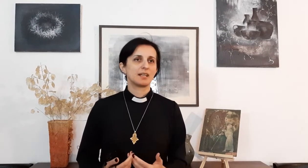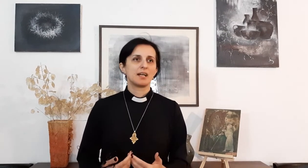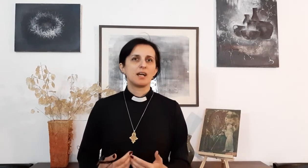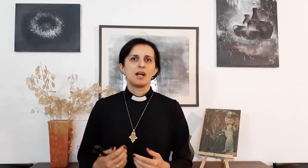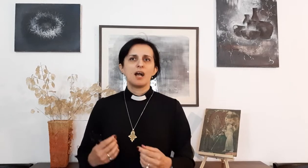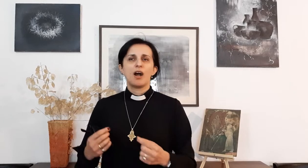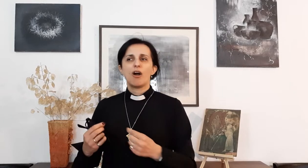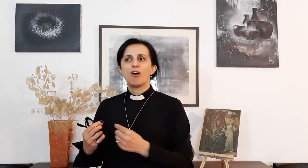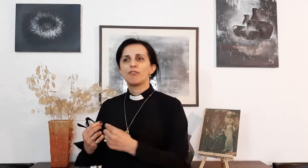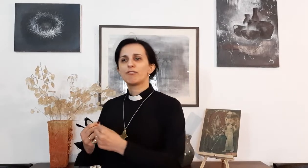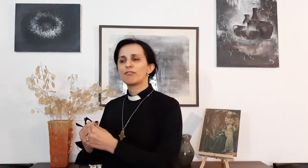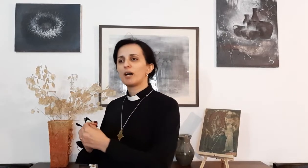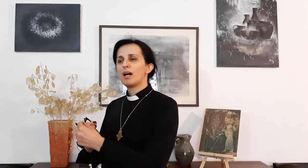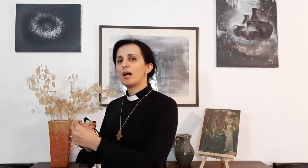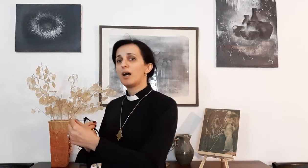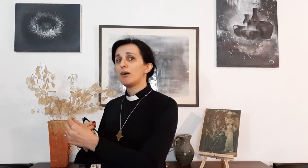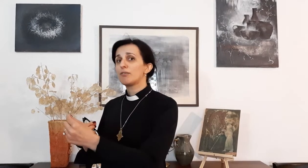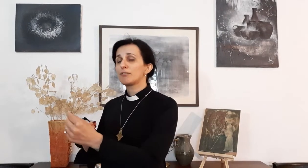understanding